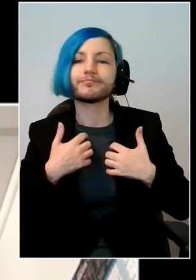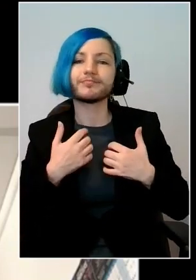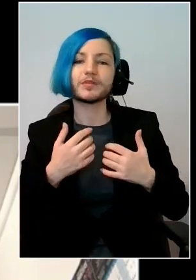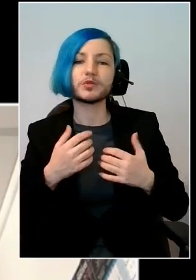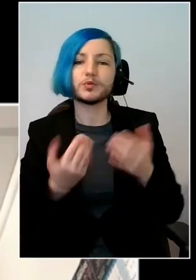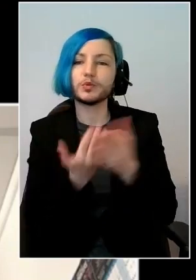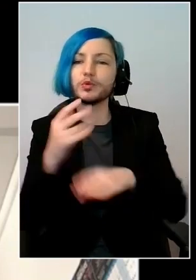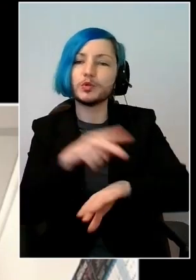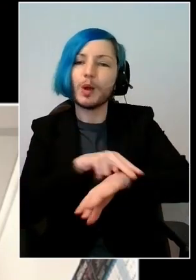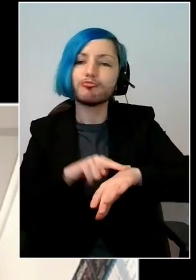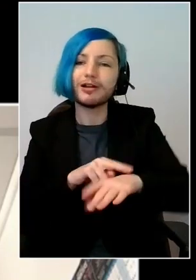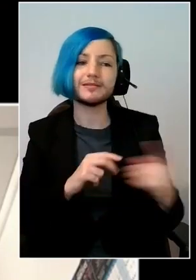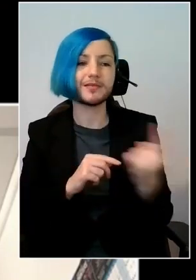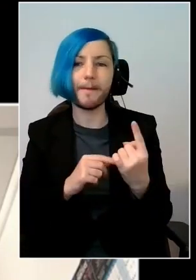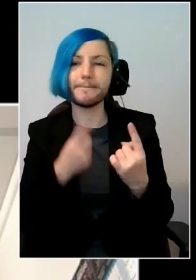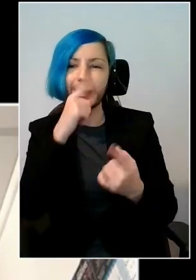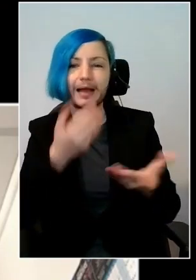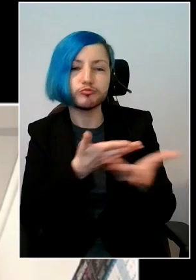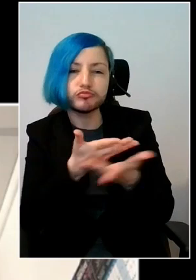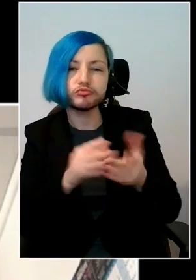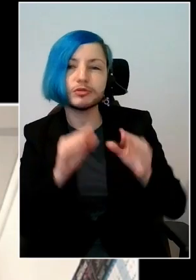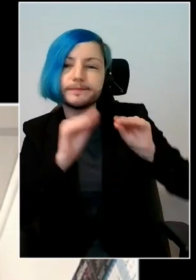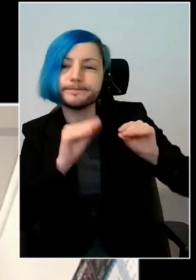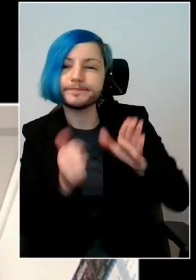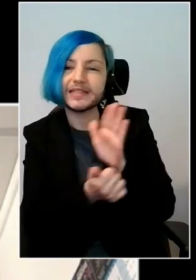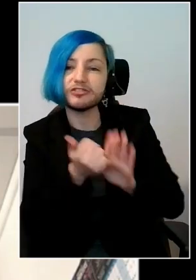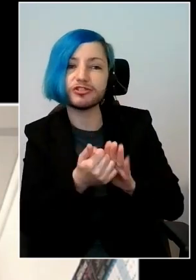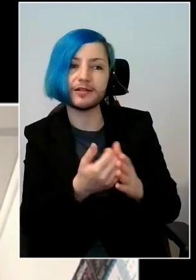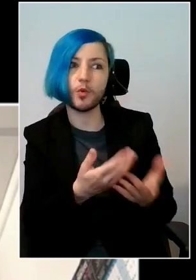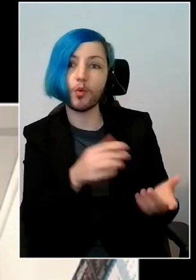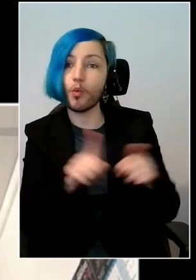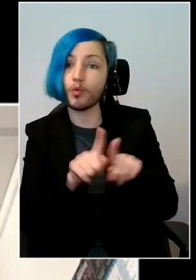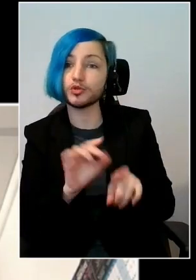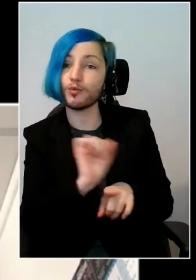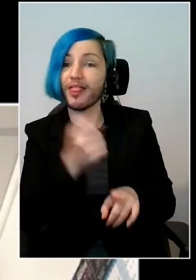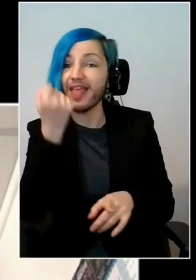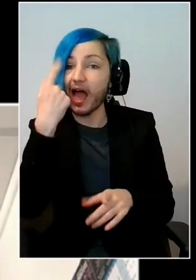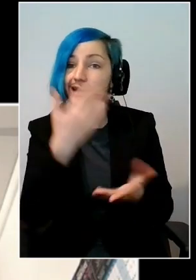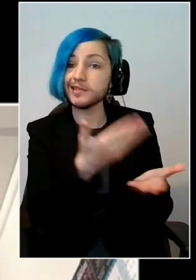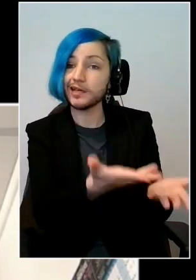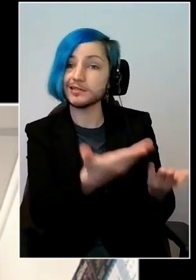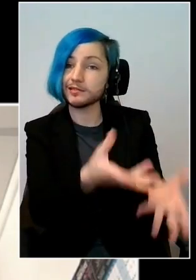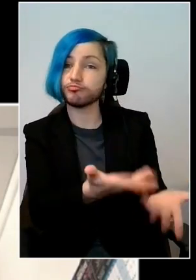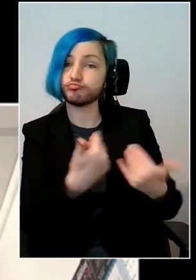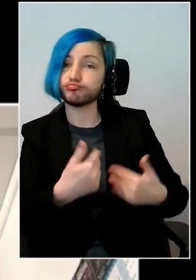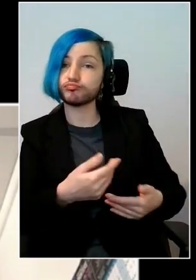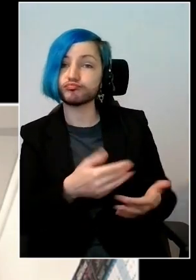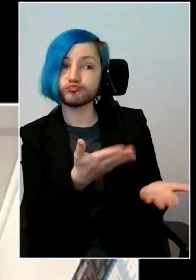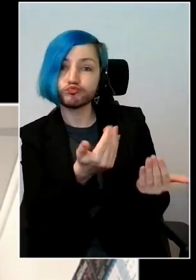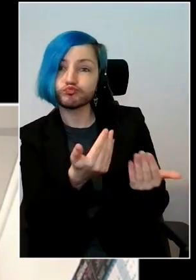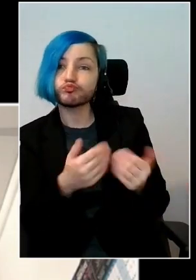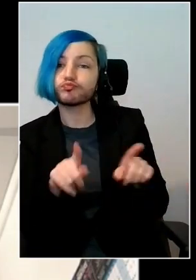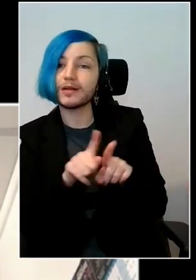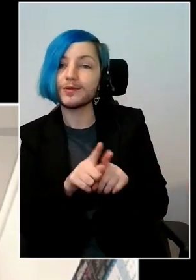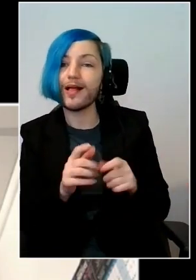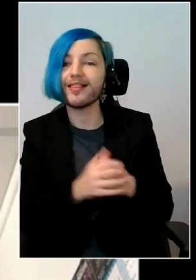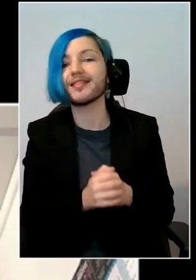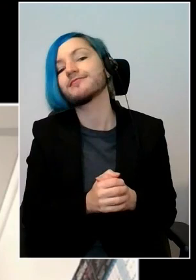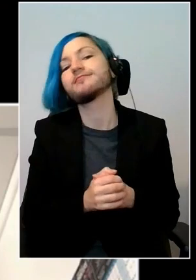well. Oh, brilliant. Well, I'm really pleased for you, and congratulations and thank